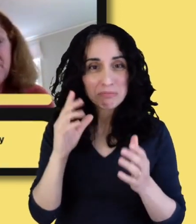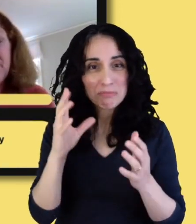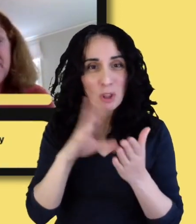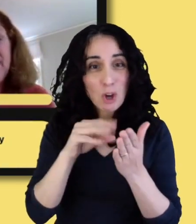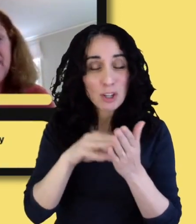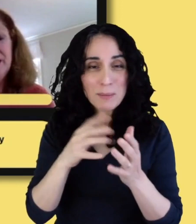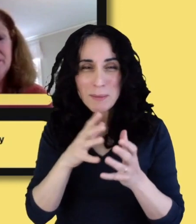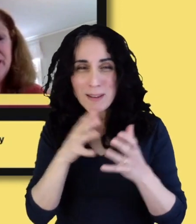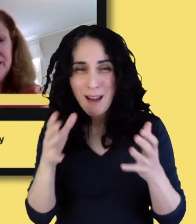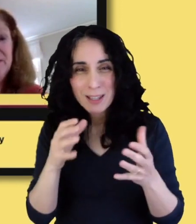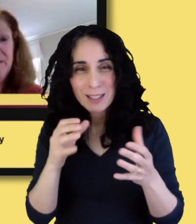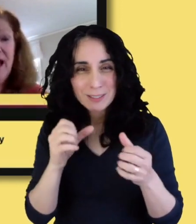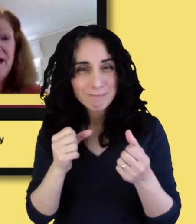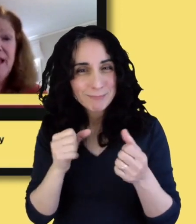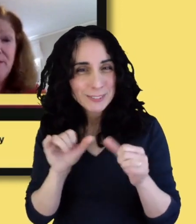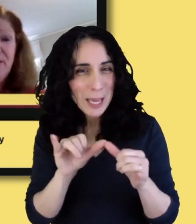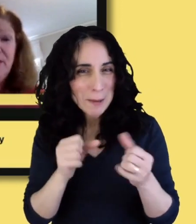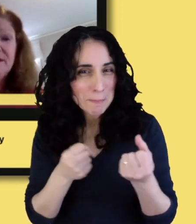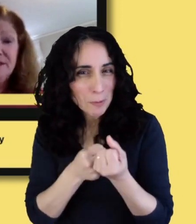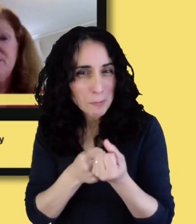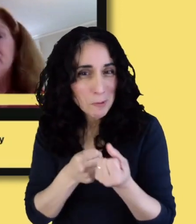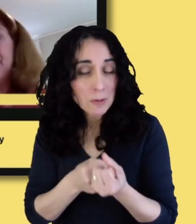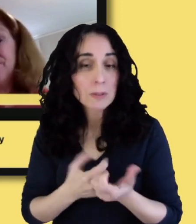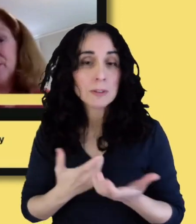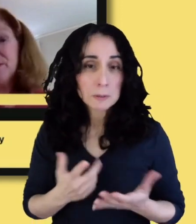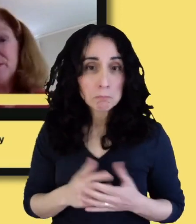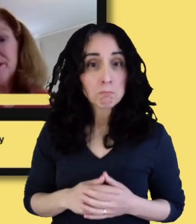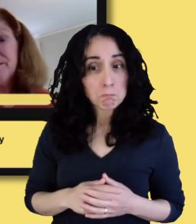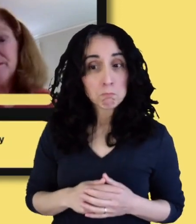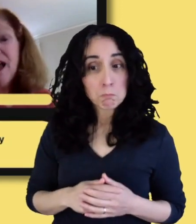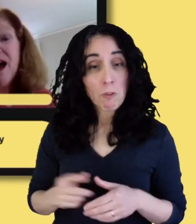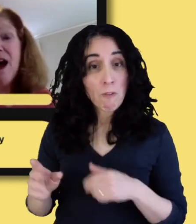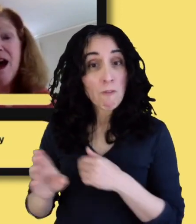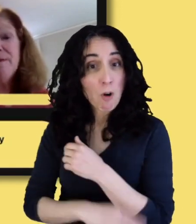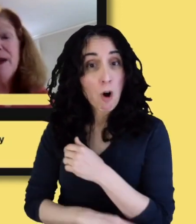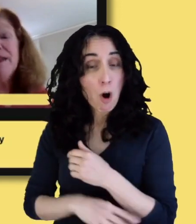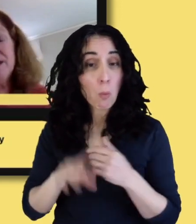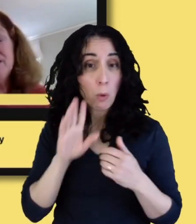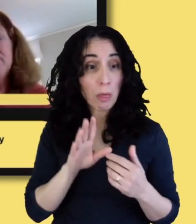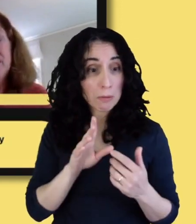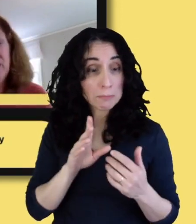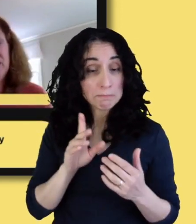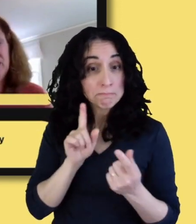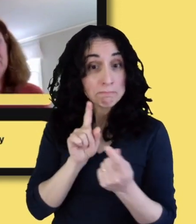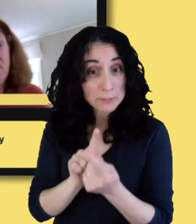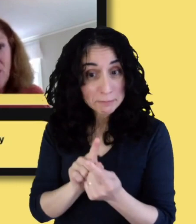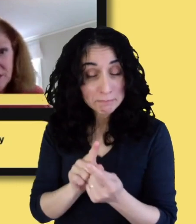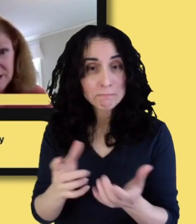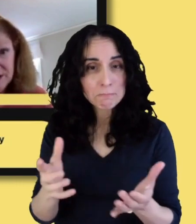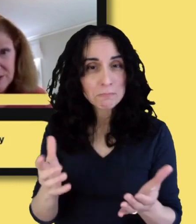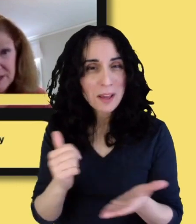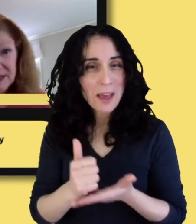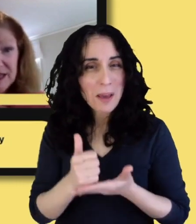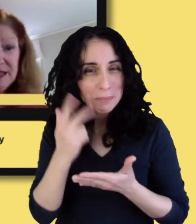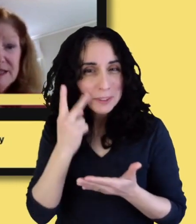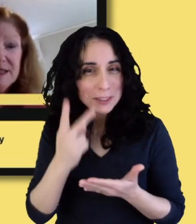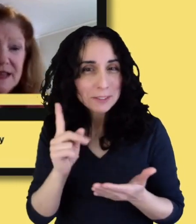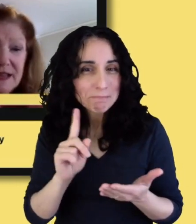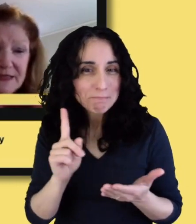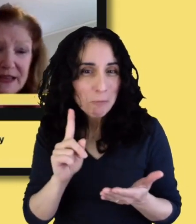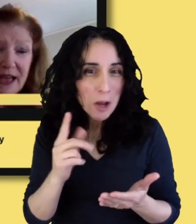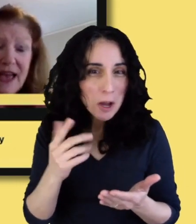they are and meet them at that point to move them forward. And one of the big questions for all districts